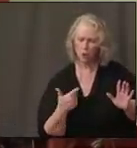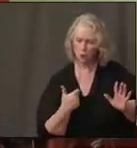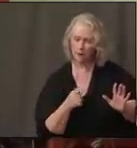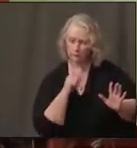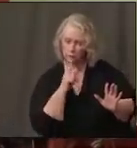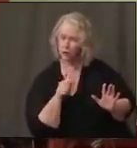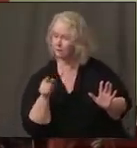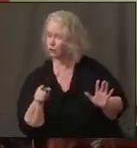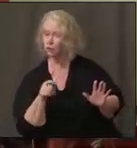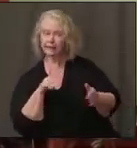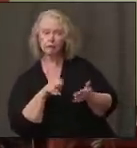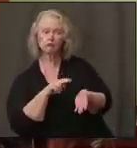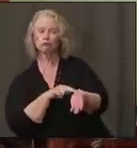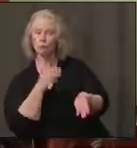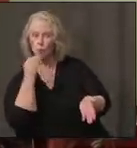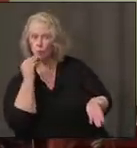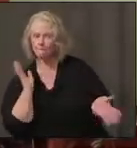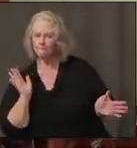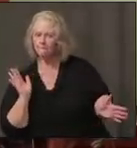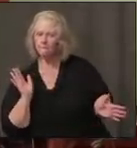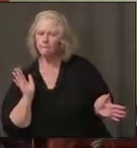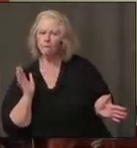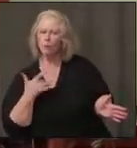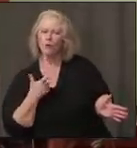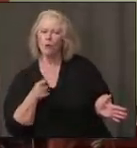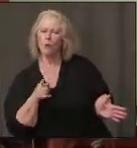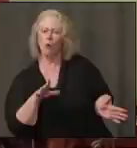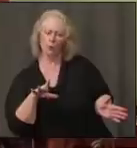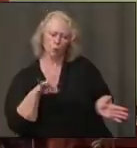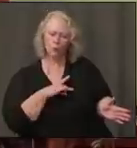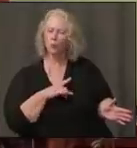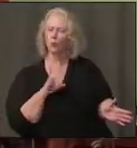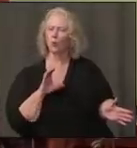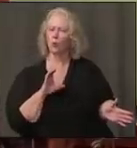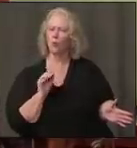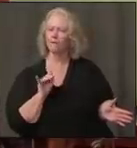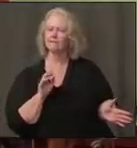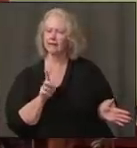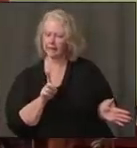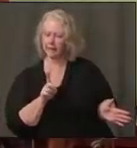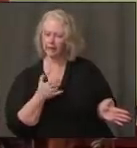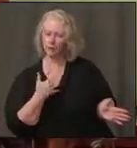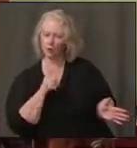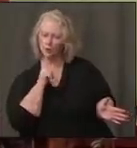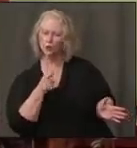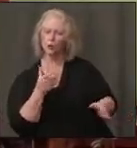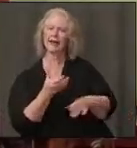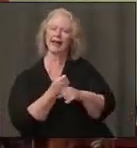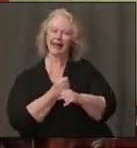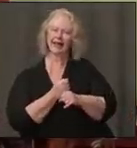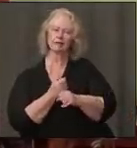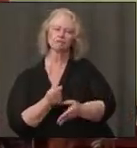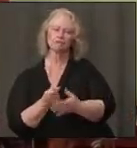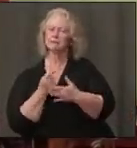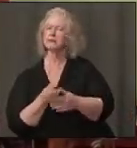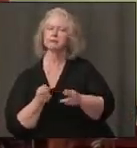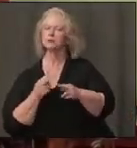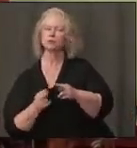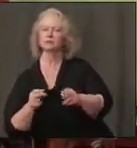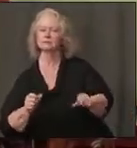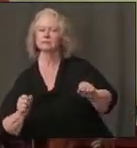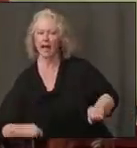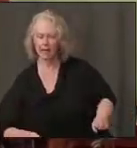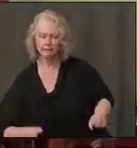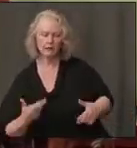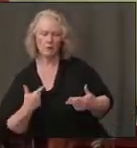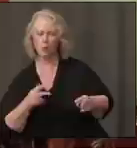if you're in a nursing home, don't get infected with COVID, and that you get treatment right away, and that we